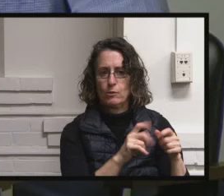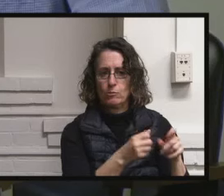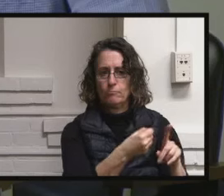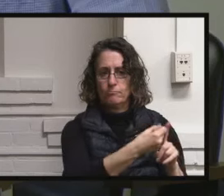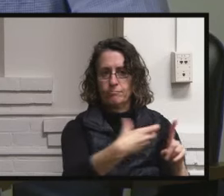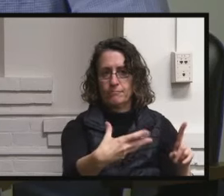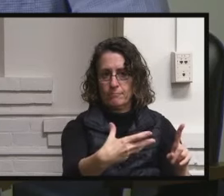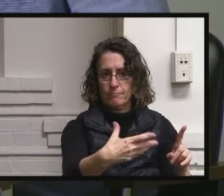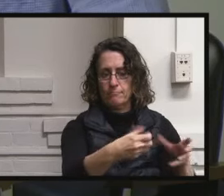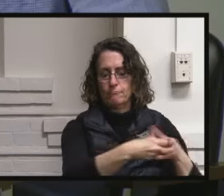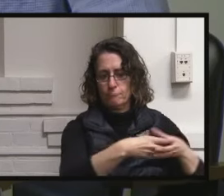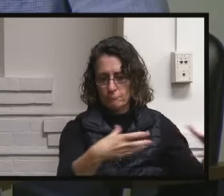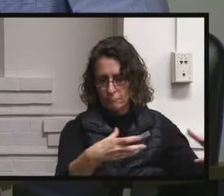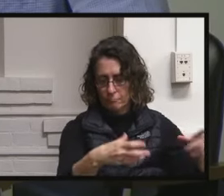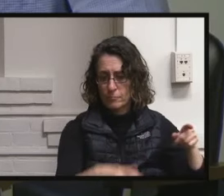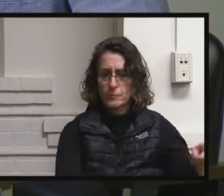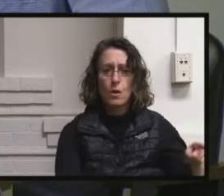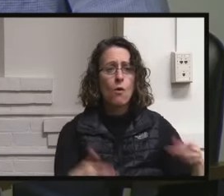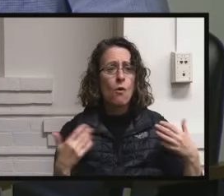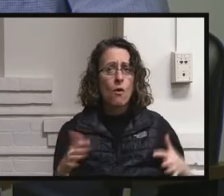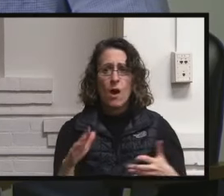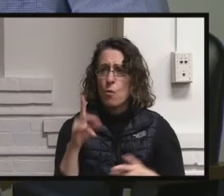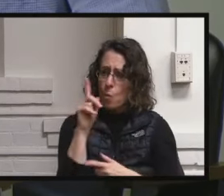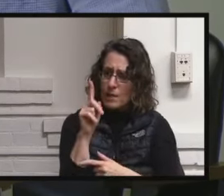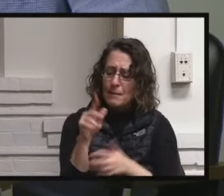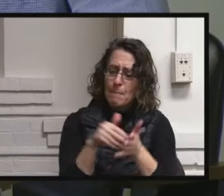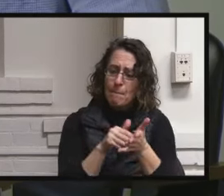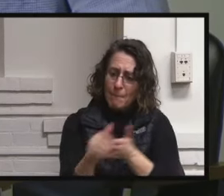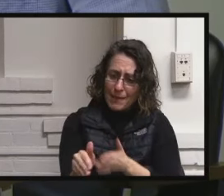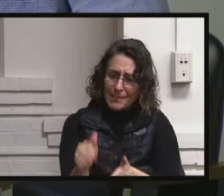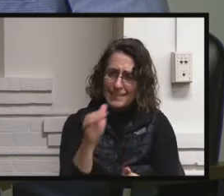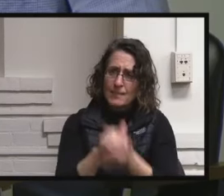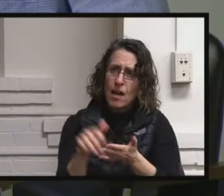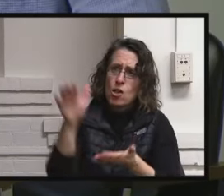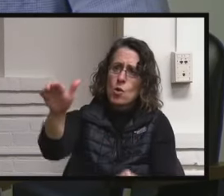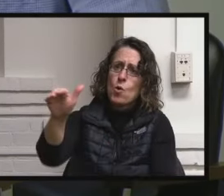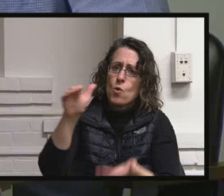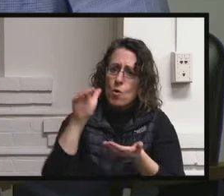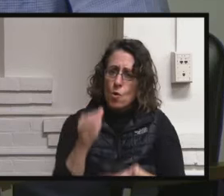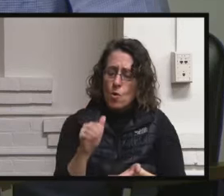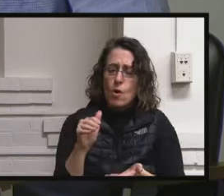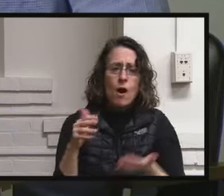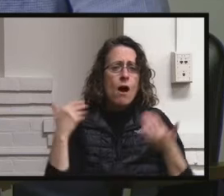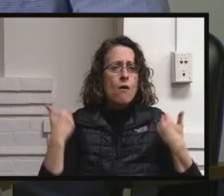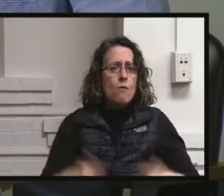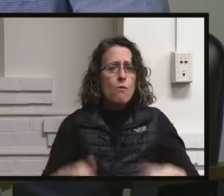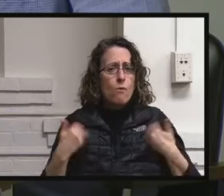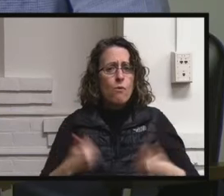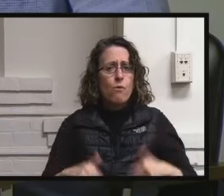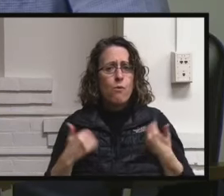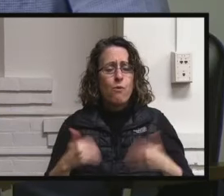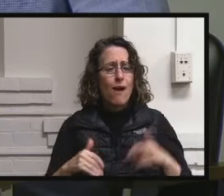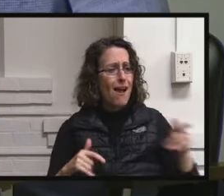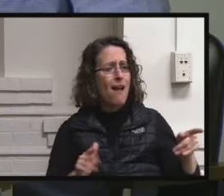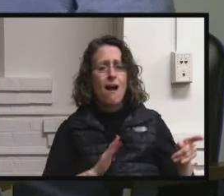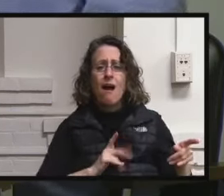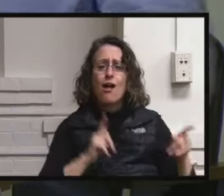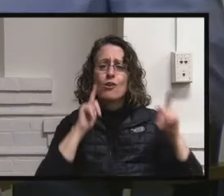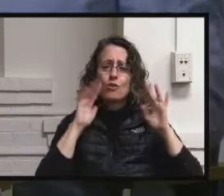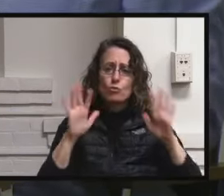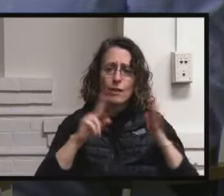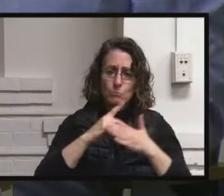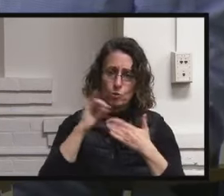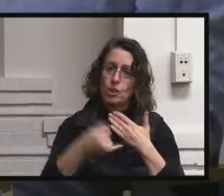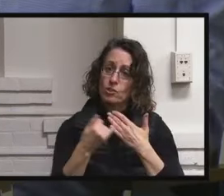news. It's a fairly substantial grant for the town. It's great to have such a worthwhile project in which to support.